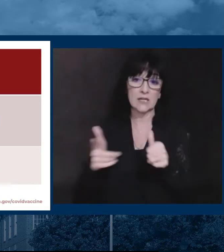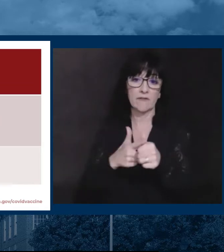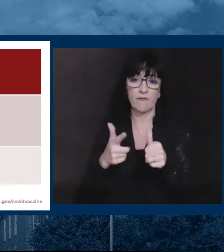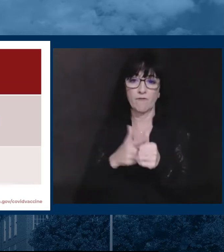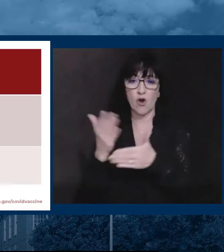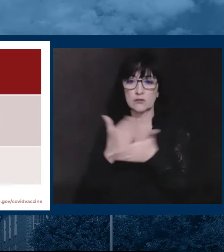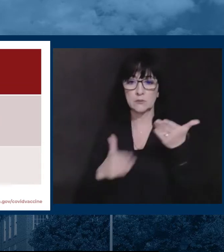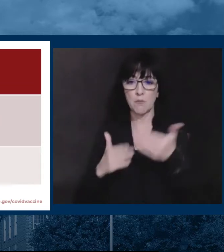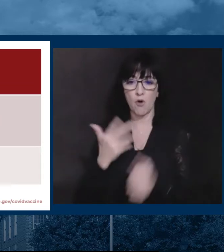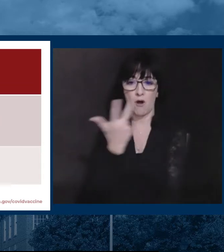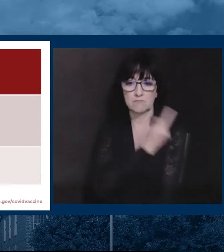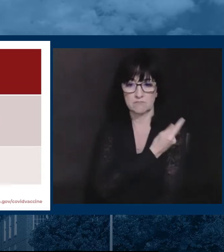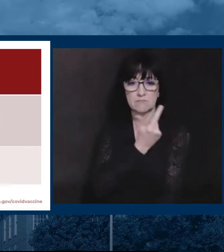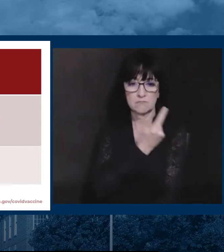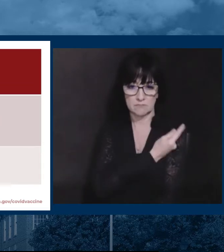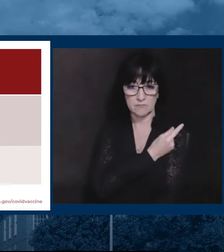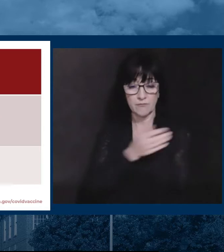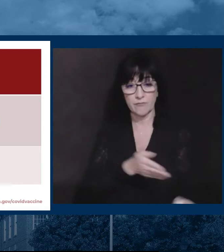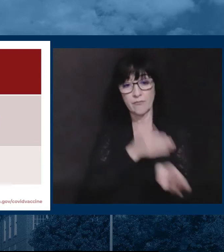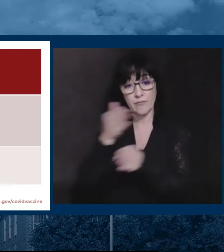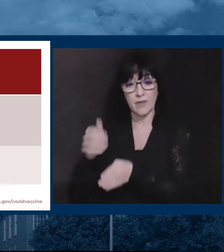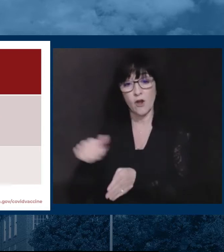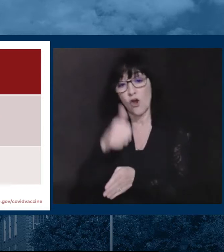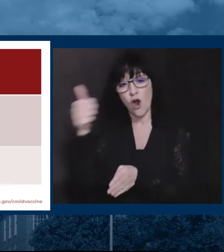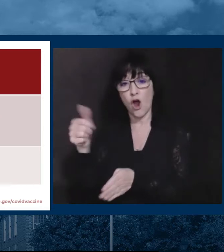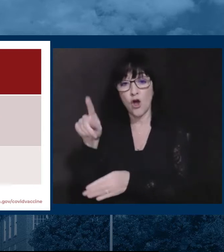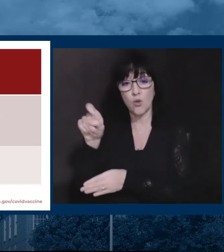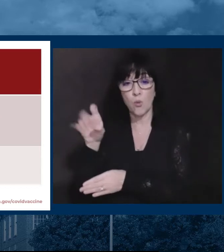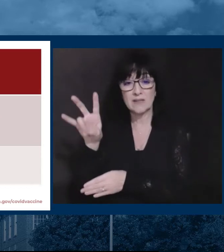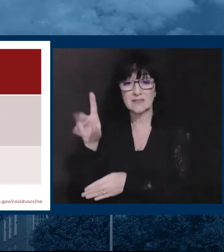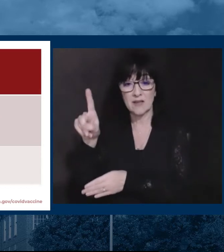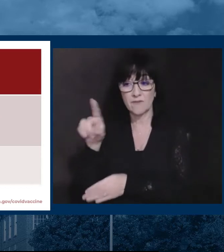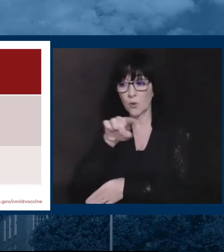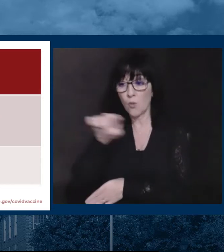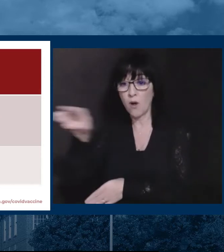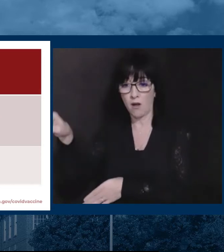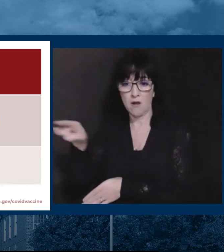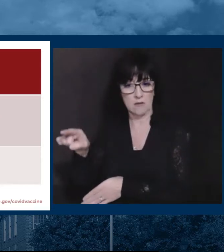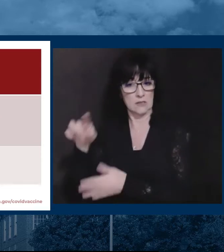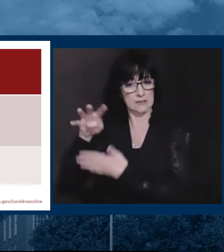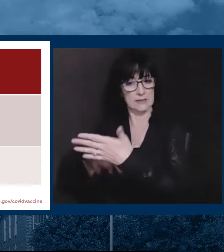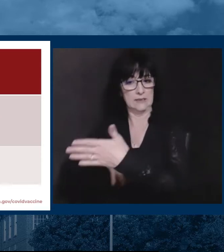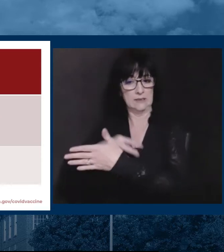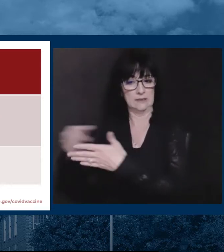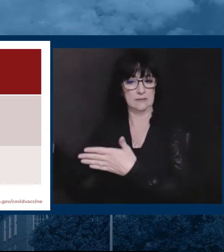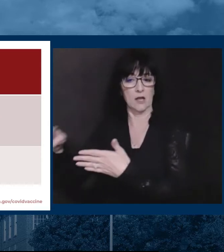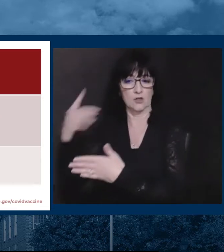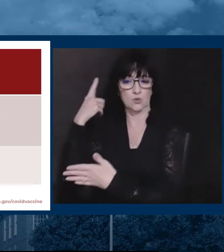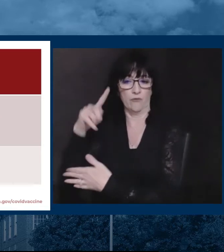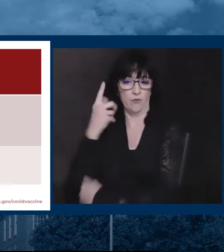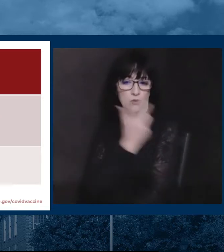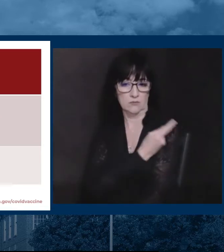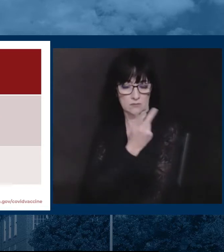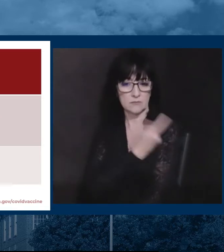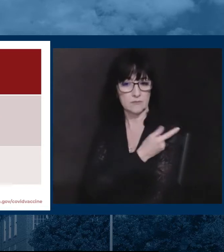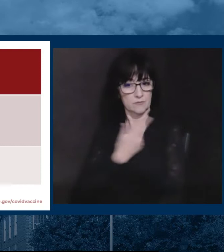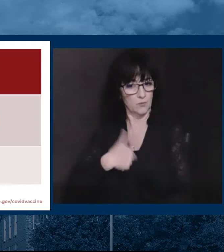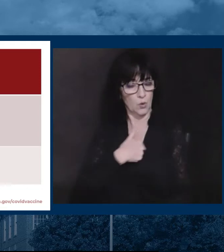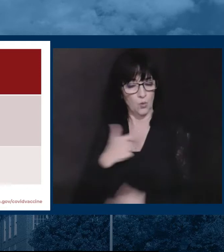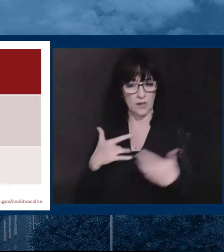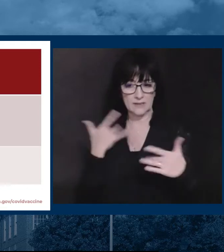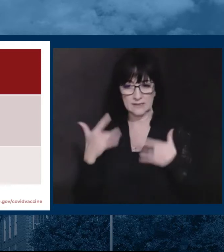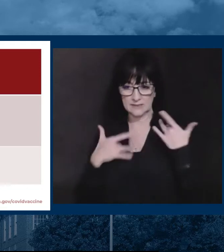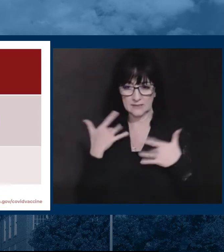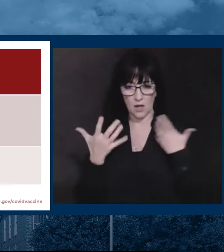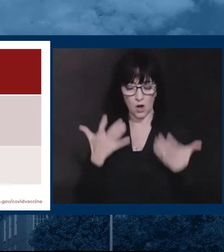these vaccinations. So we're really excited to get this program up and running successfully to protect